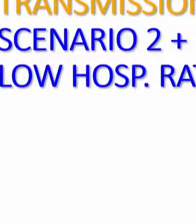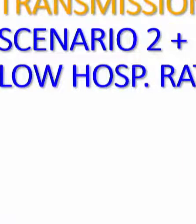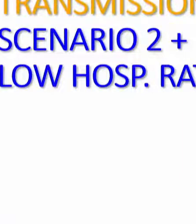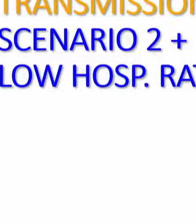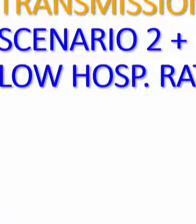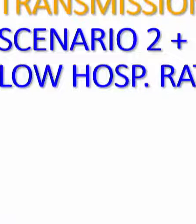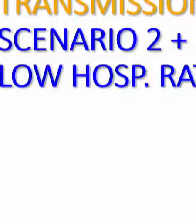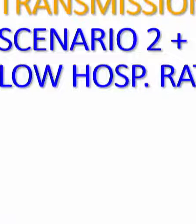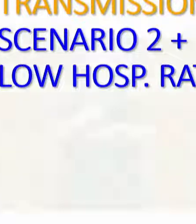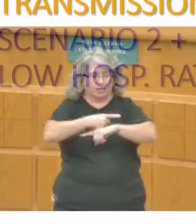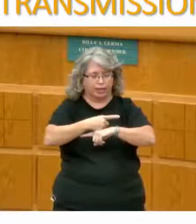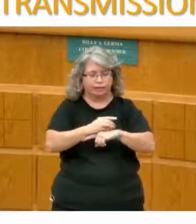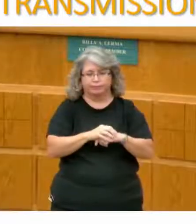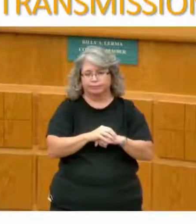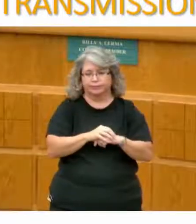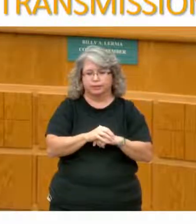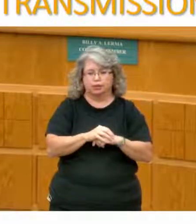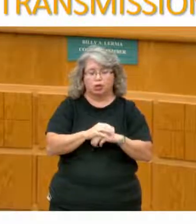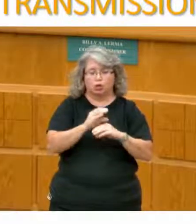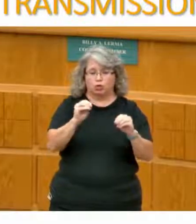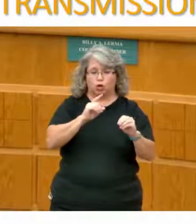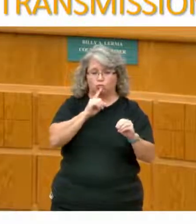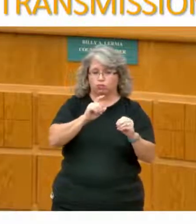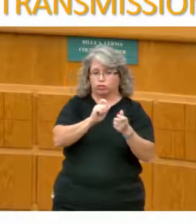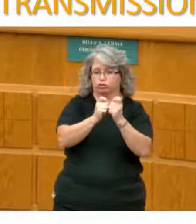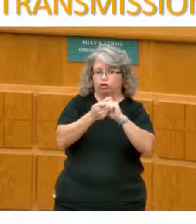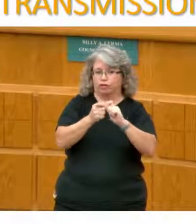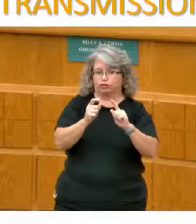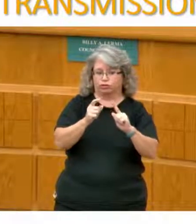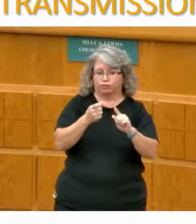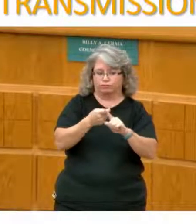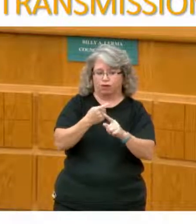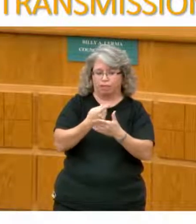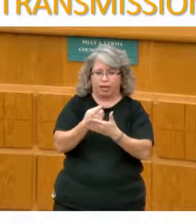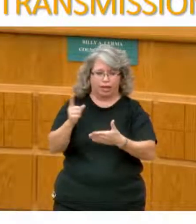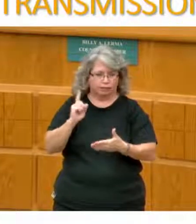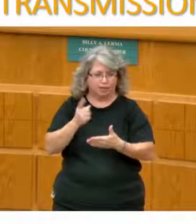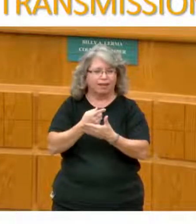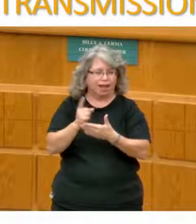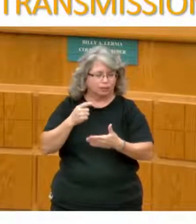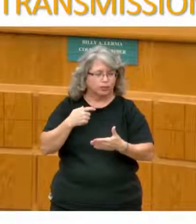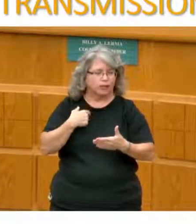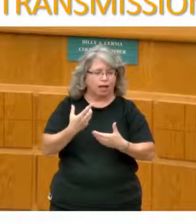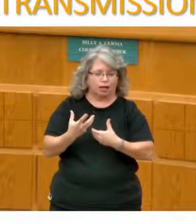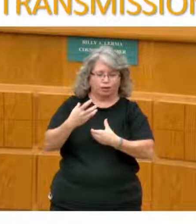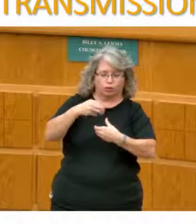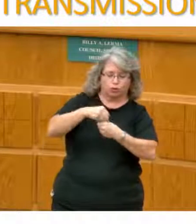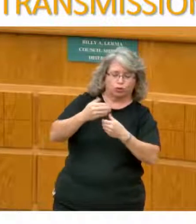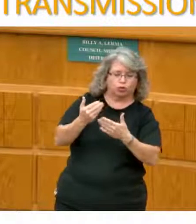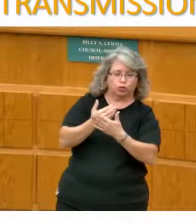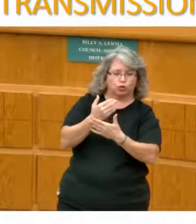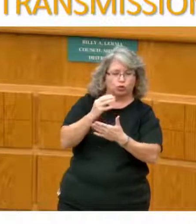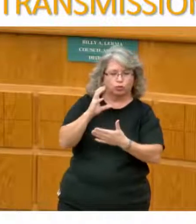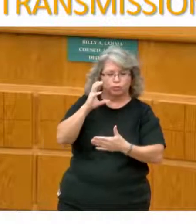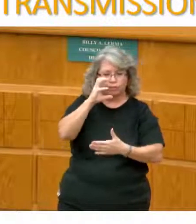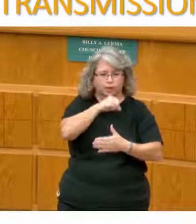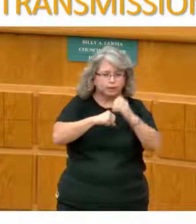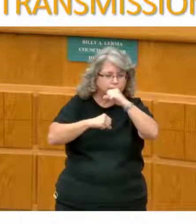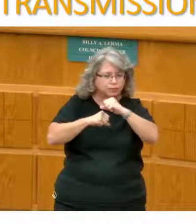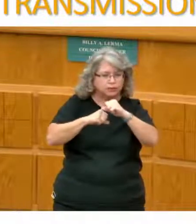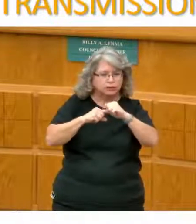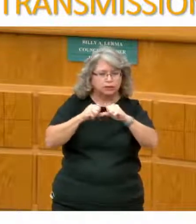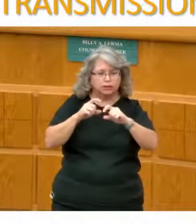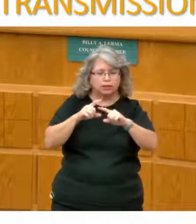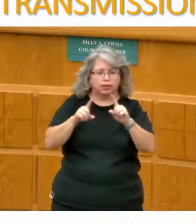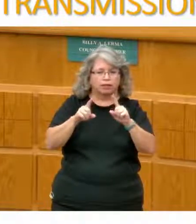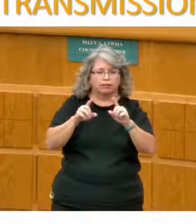there are very few changes to the projections this week versus last week. I incorporated new estimates of susceptibility to